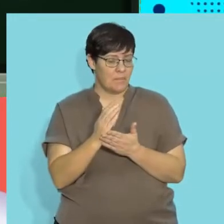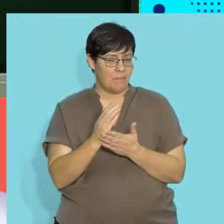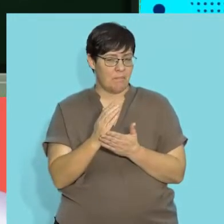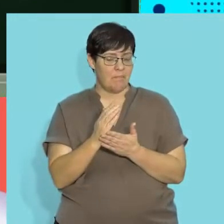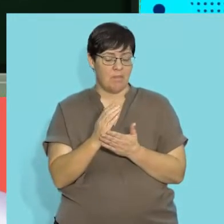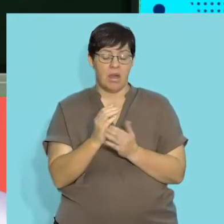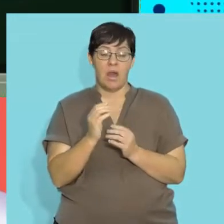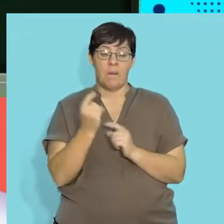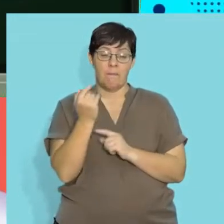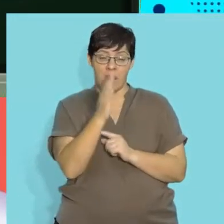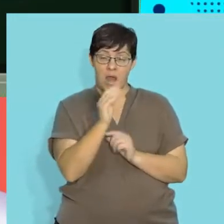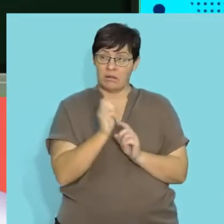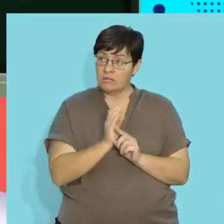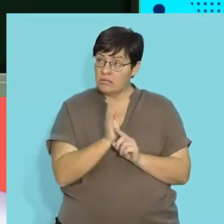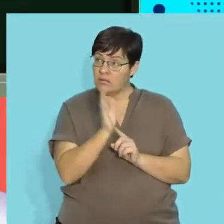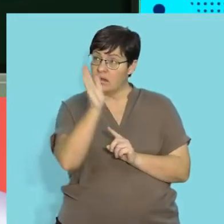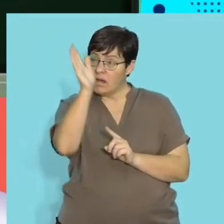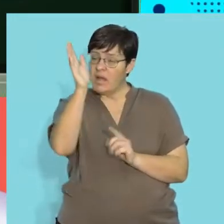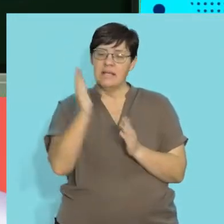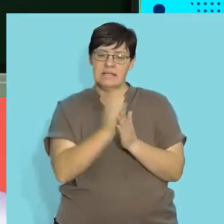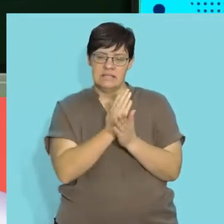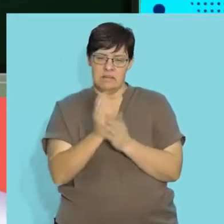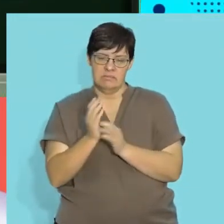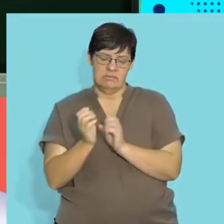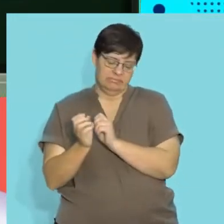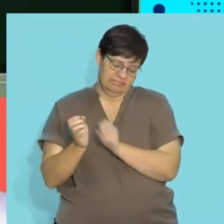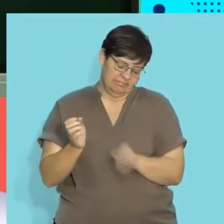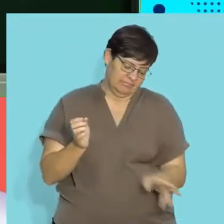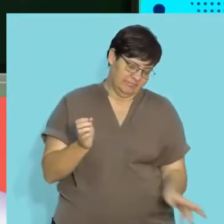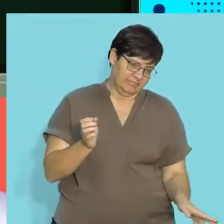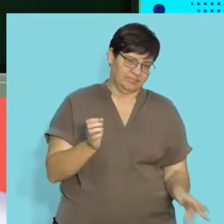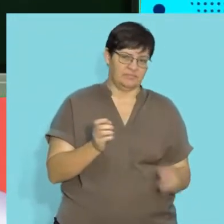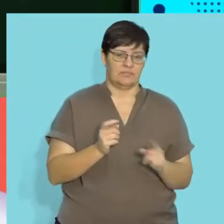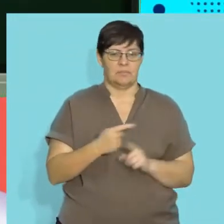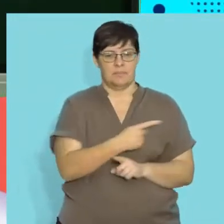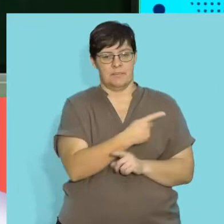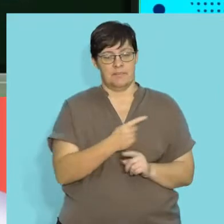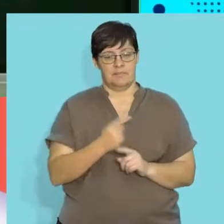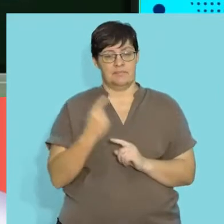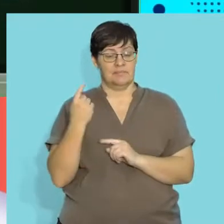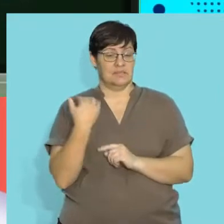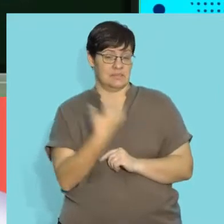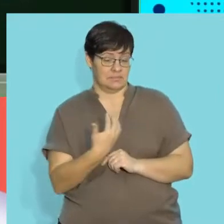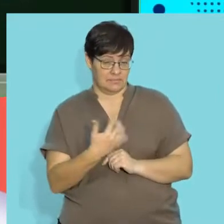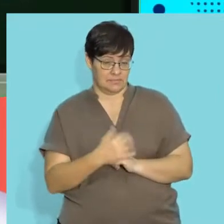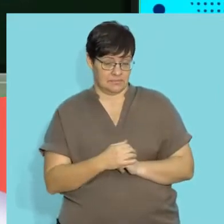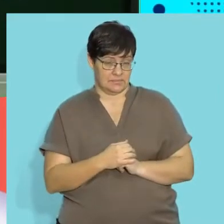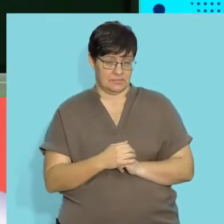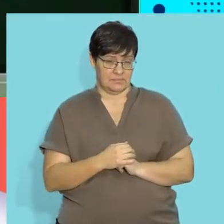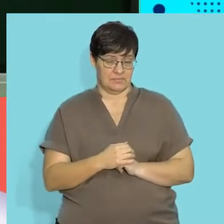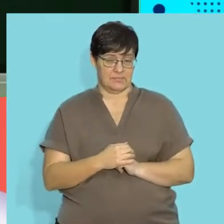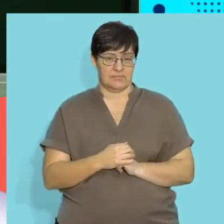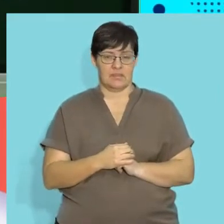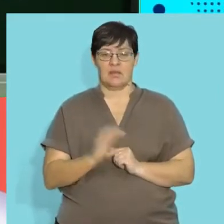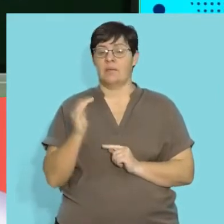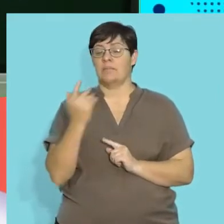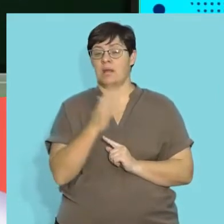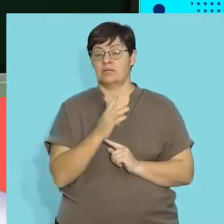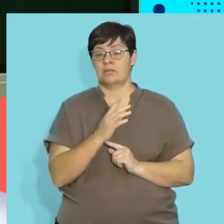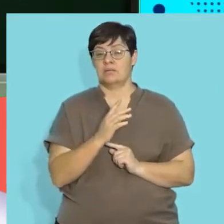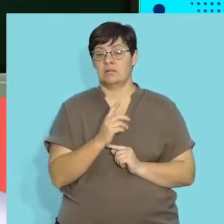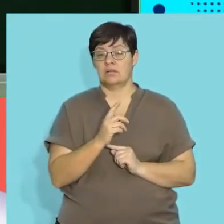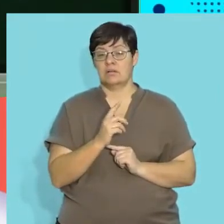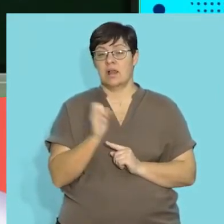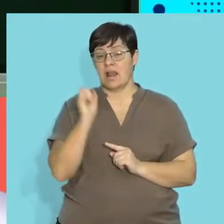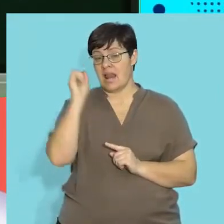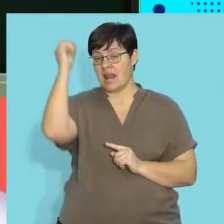towards the stimulus and parts of a plant that grow away from a stimulus. A typical example would be that when a plant grows